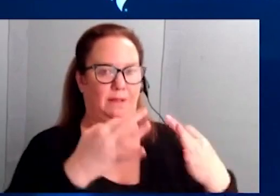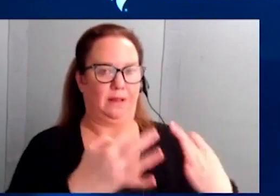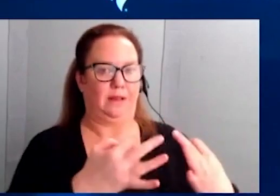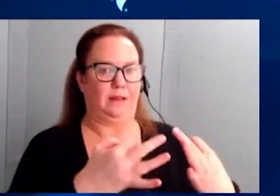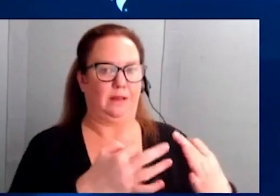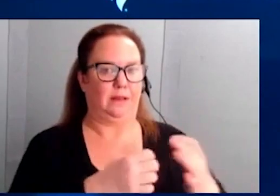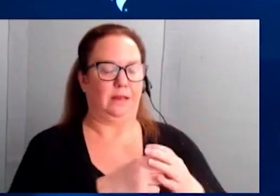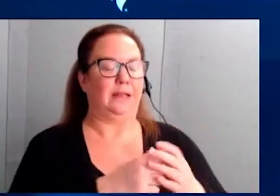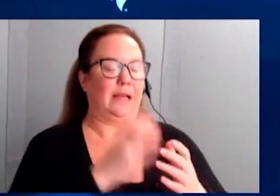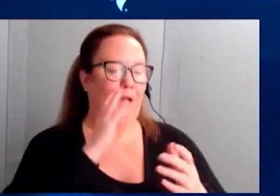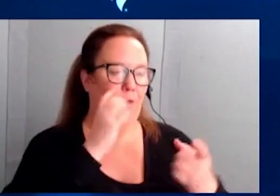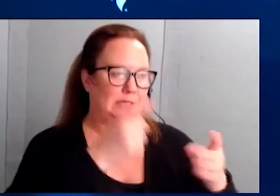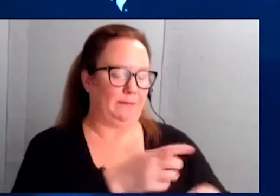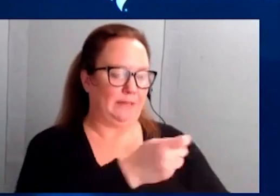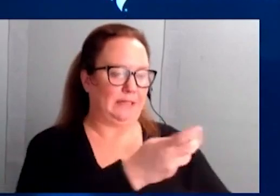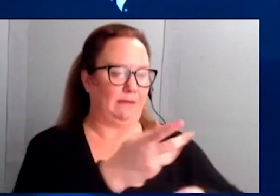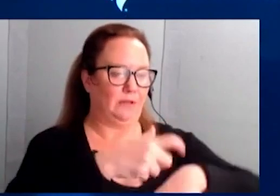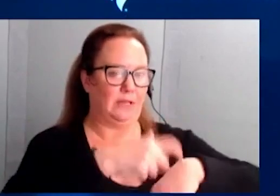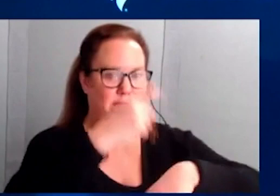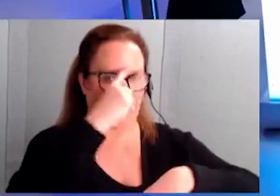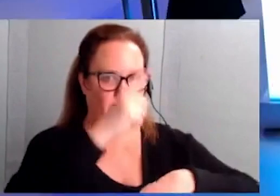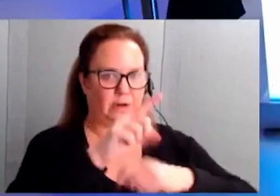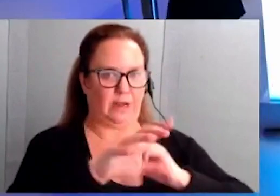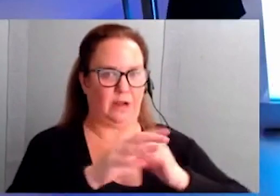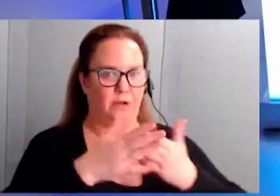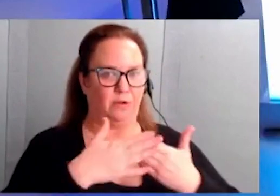for you. How do you find your way forward?